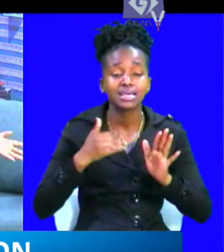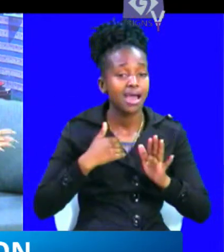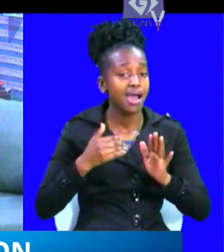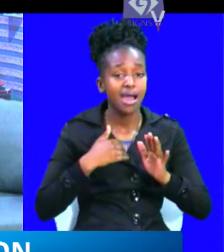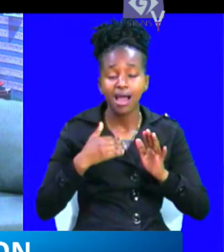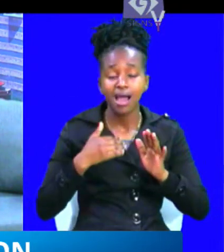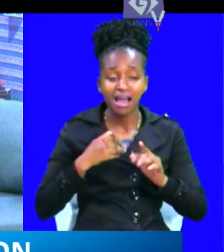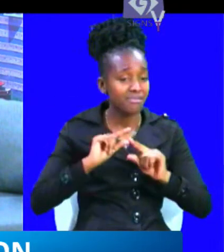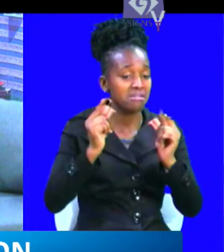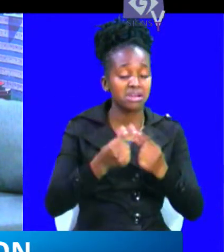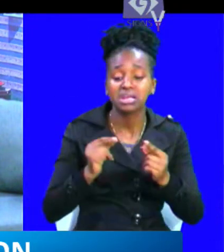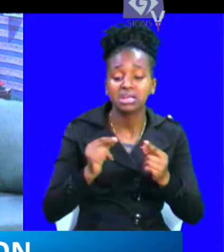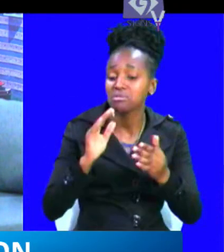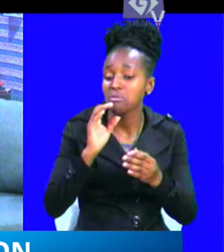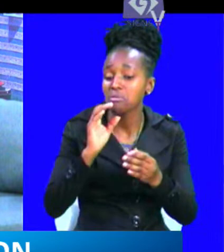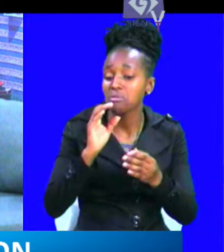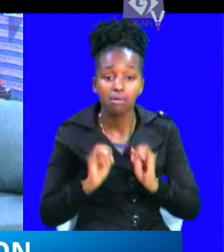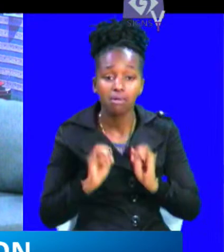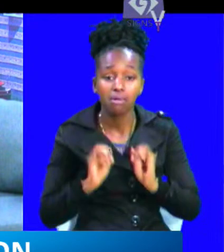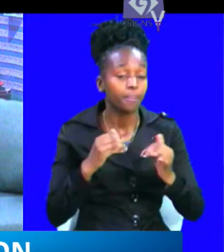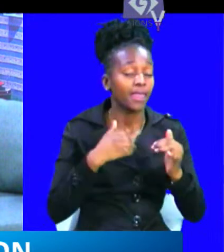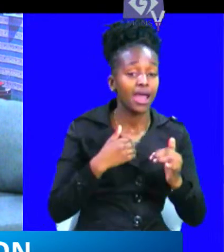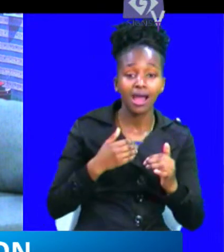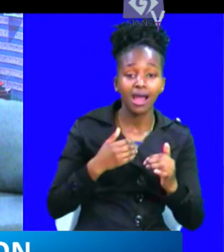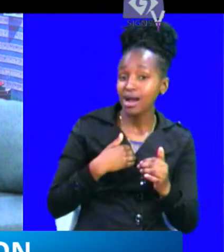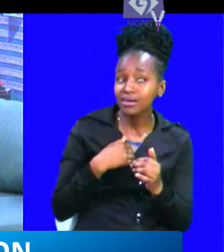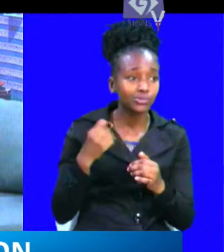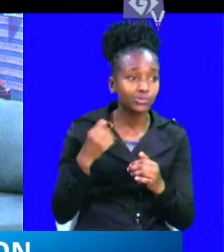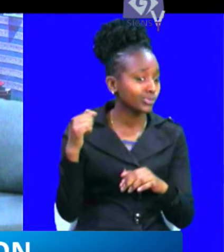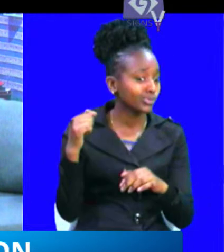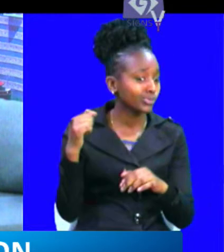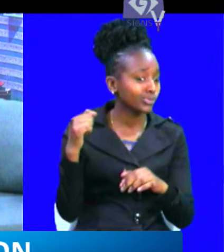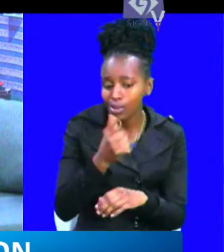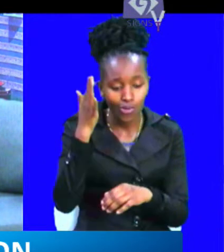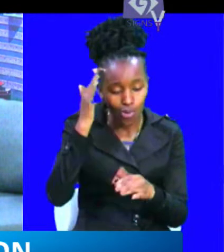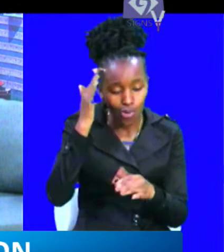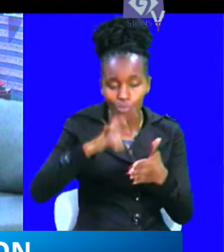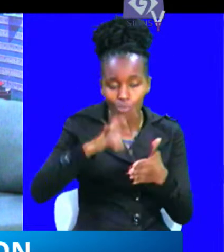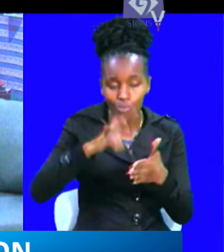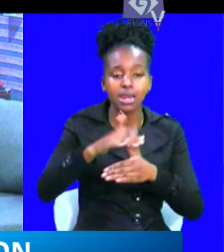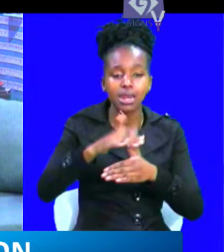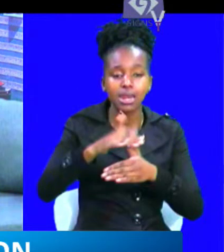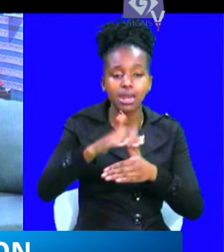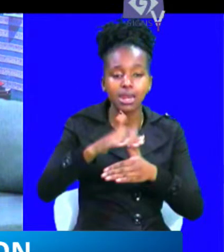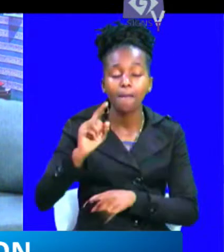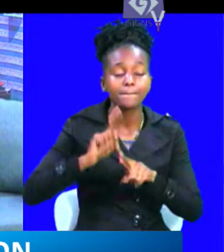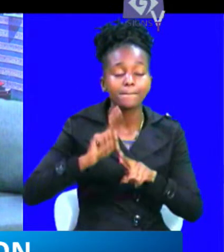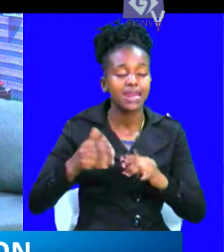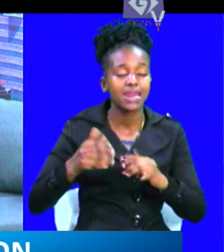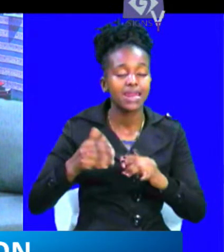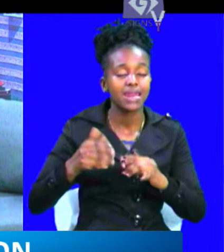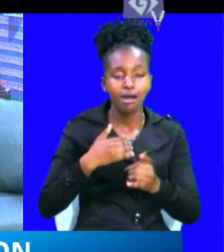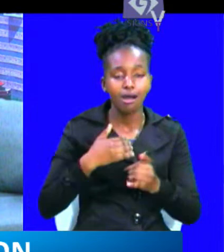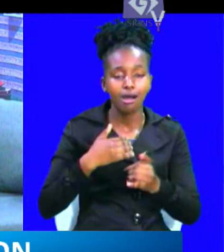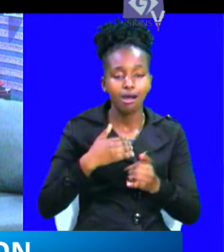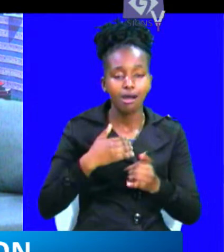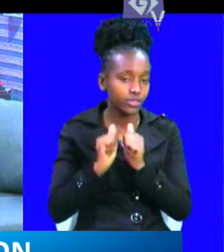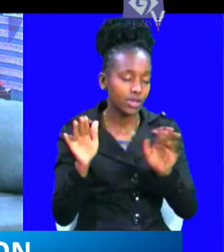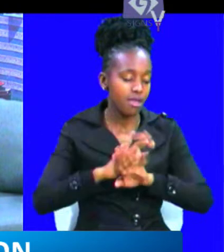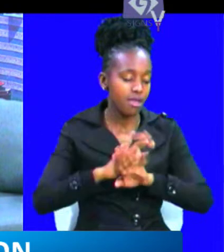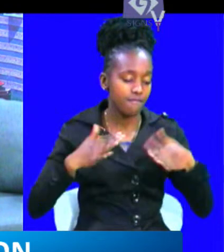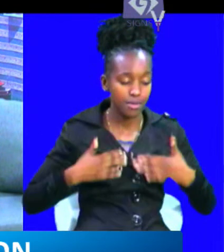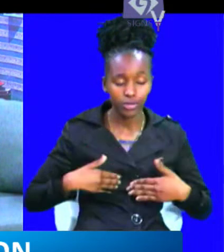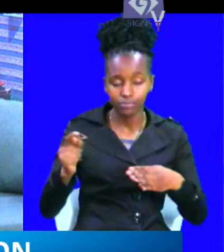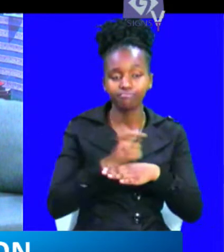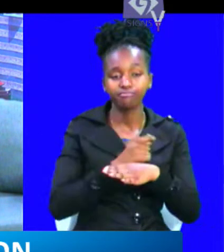certain grade, you know, you are there languishing, wondering what's next. And here is hope. Hope that anybody can be